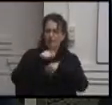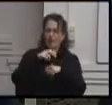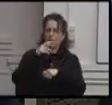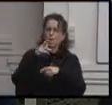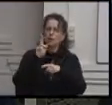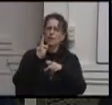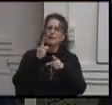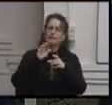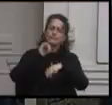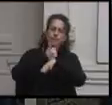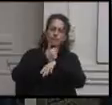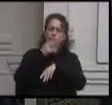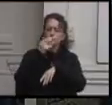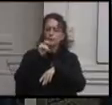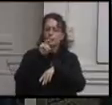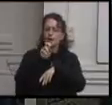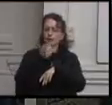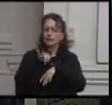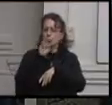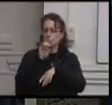most part we've leveled off.